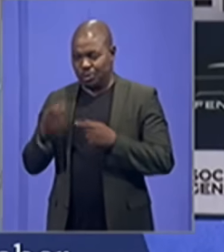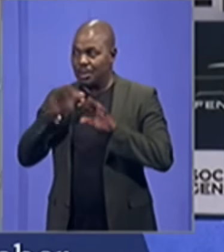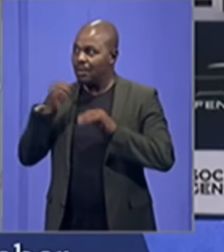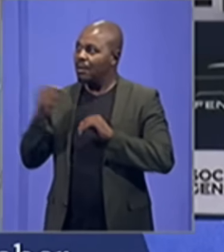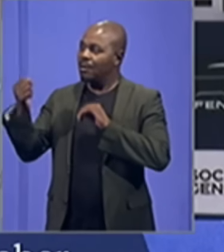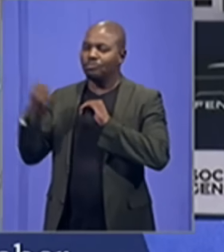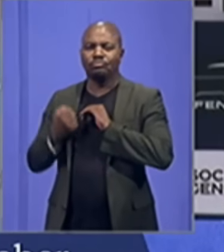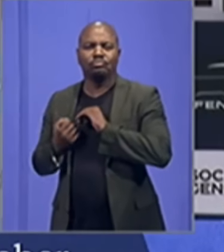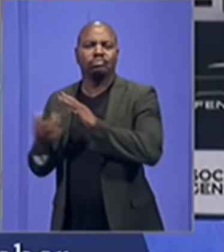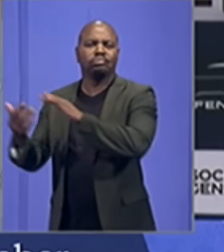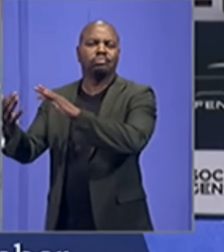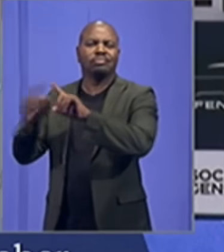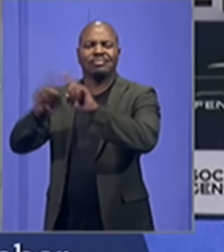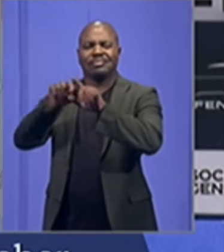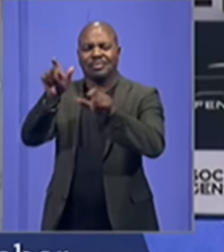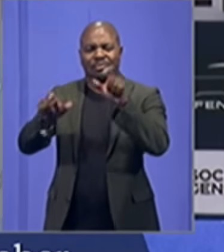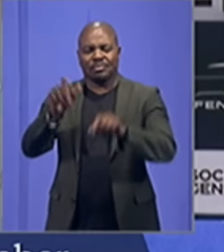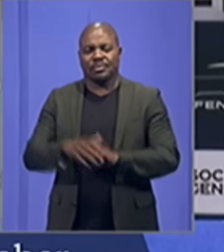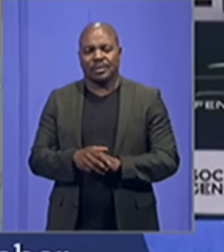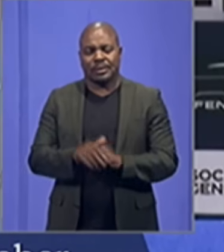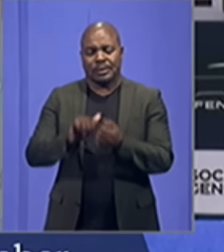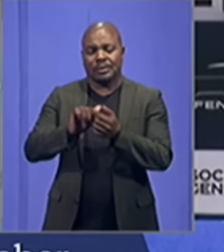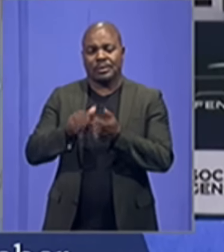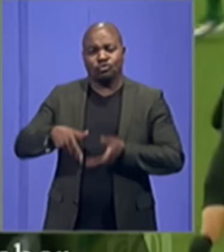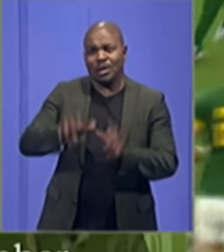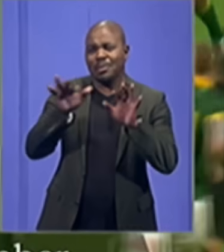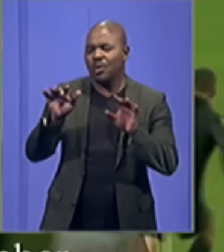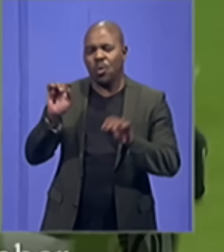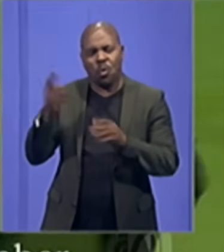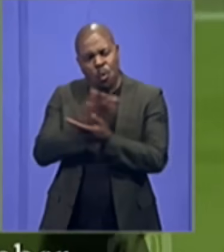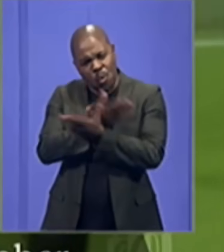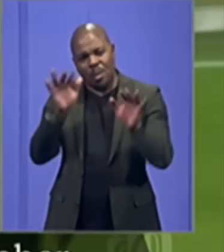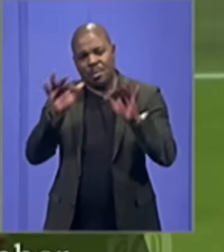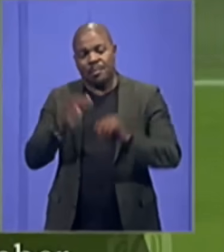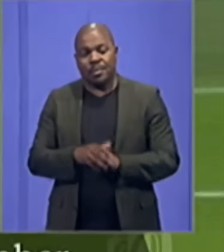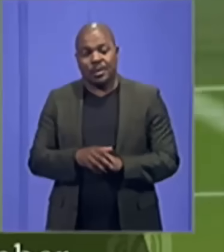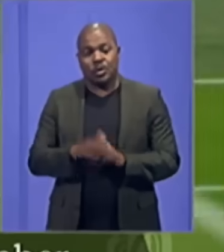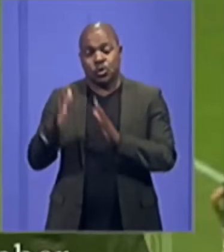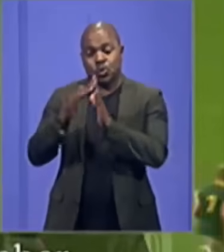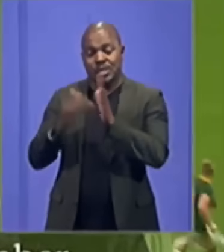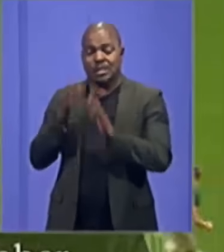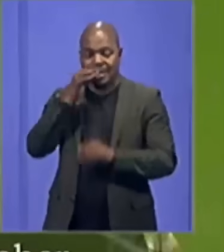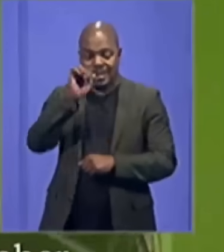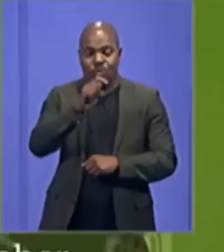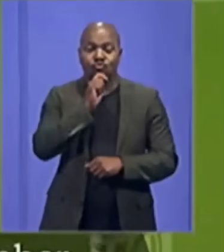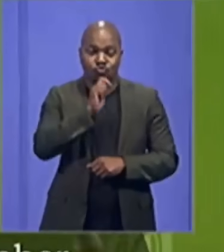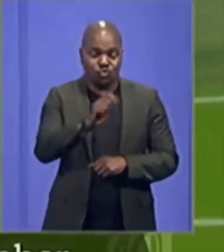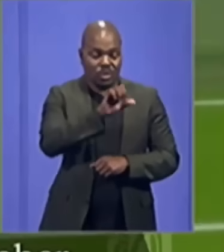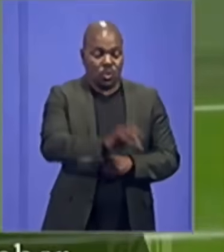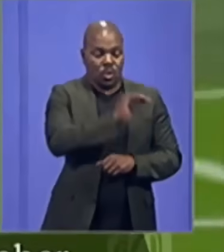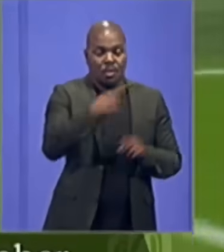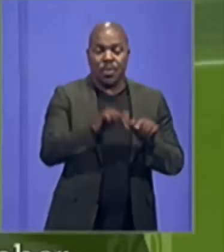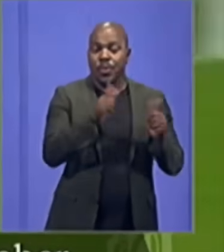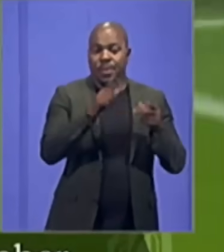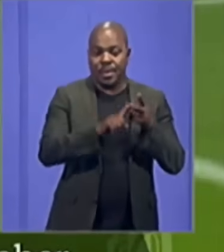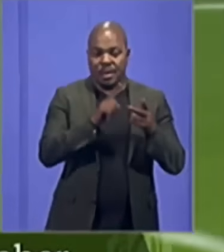people from different walks of life, not just rugby people or sports people, but just people in life. New Zealand e ya dumela hore Afrika Borwa e bapetse hantle le hore